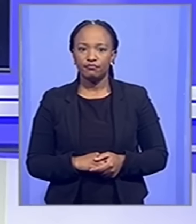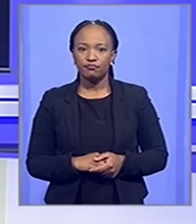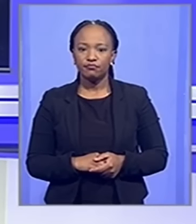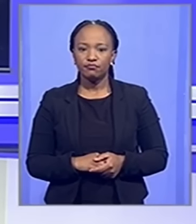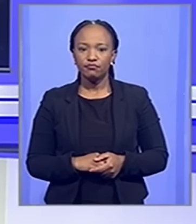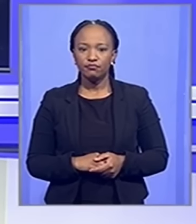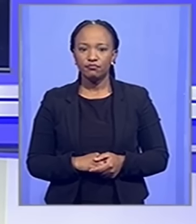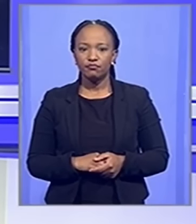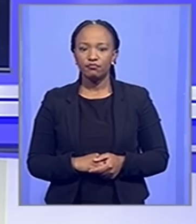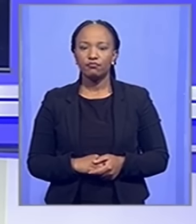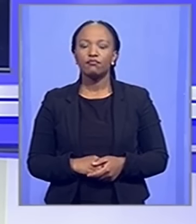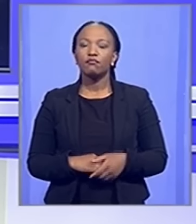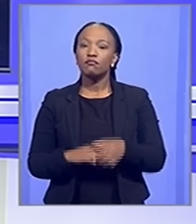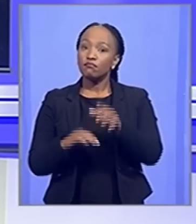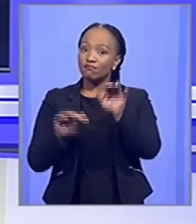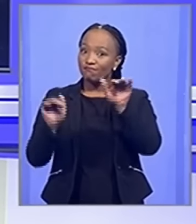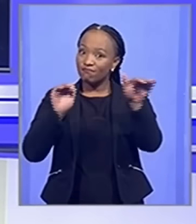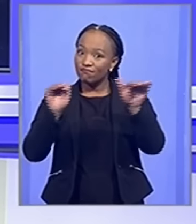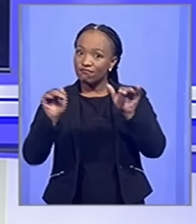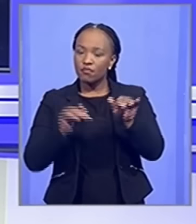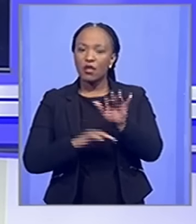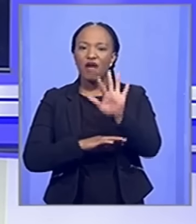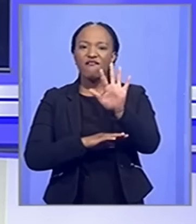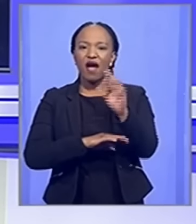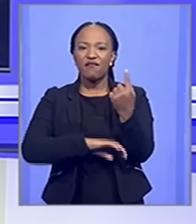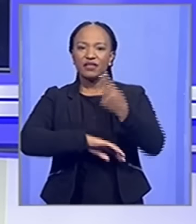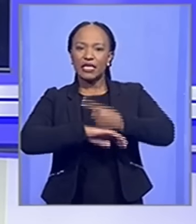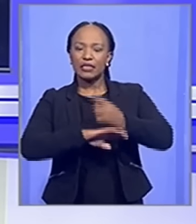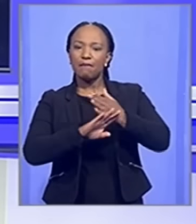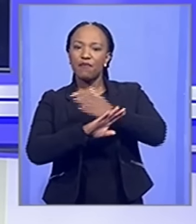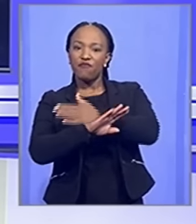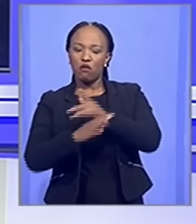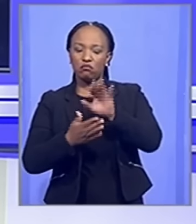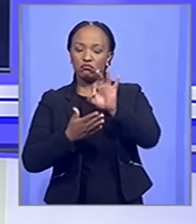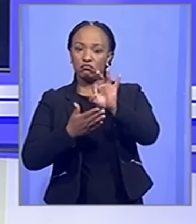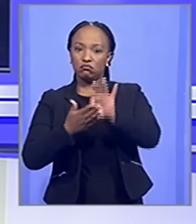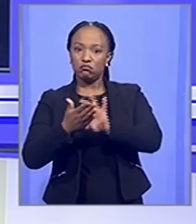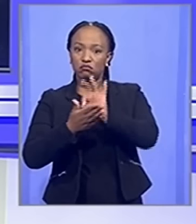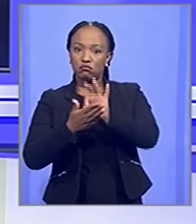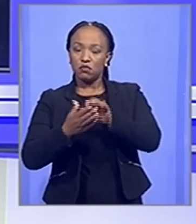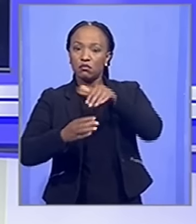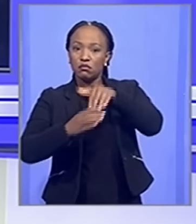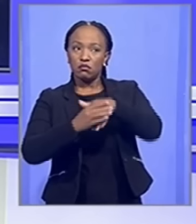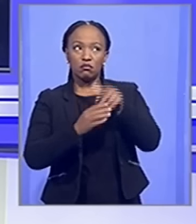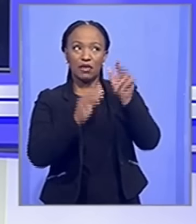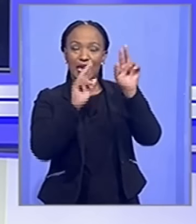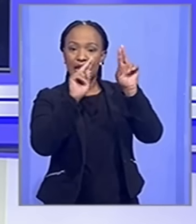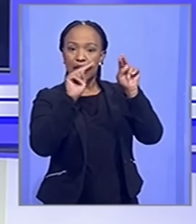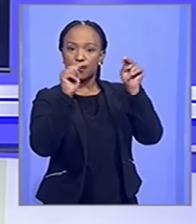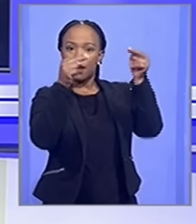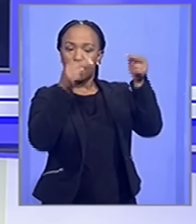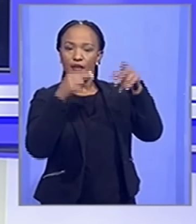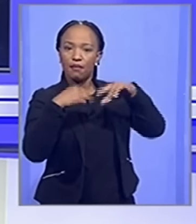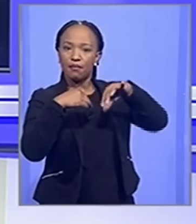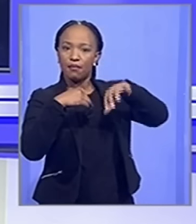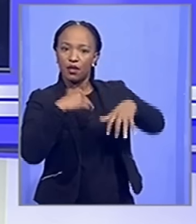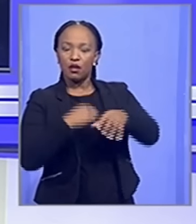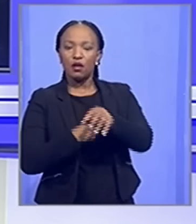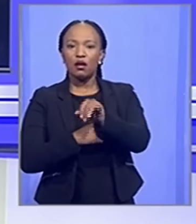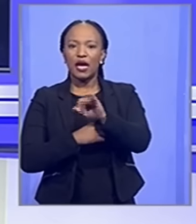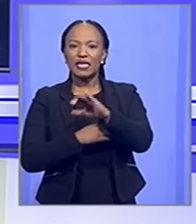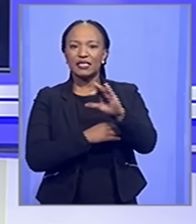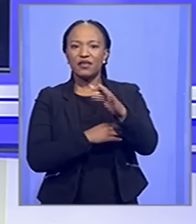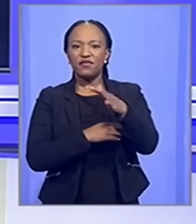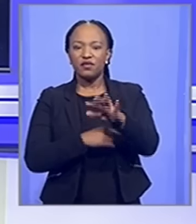Mogaetso ho jaaka go setse malatsi a le matlhano fela pele ga ditlhopho tsa bosetšhaba le tsa diprofense. IEC begile fa batlhophi ba le dimilione di